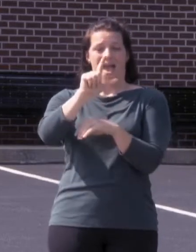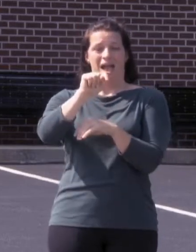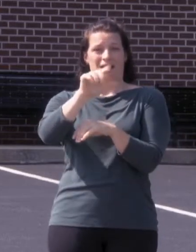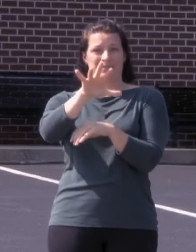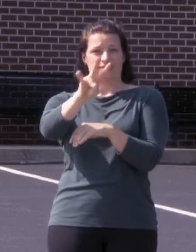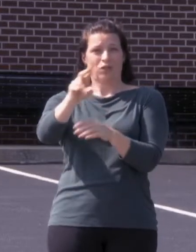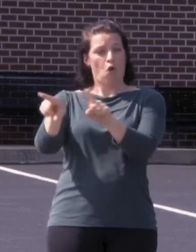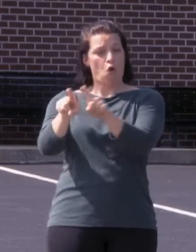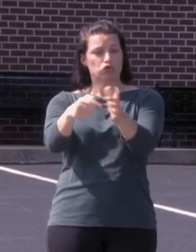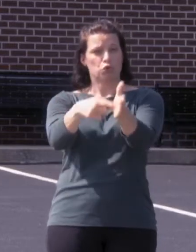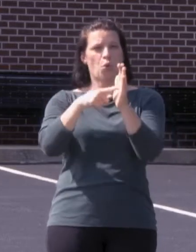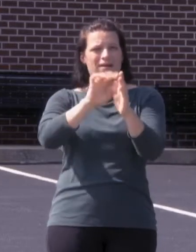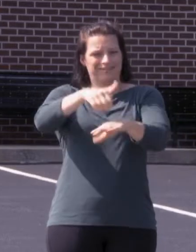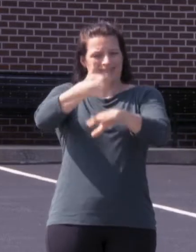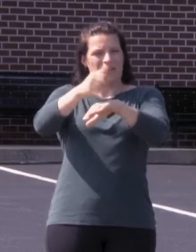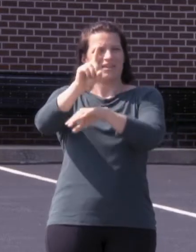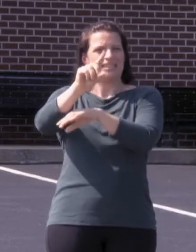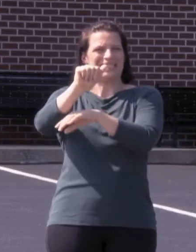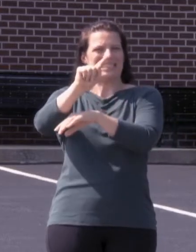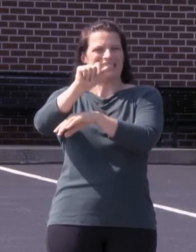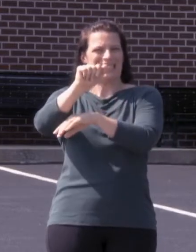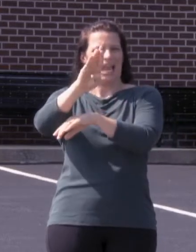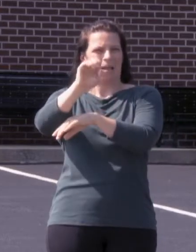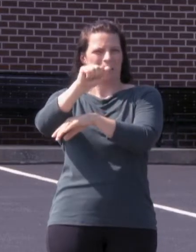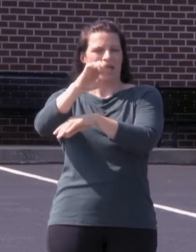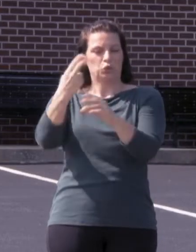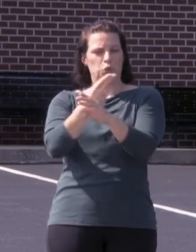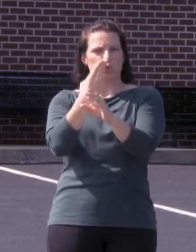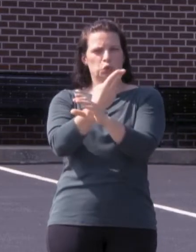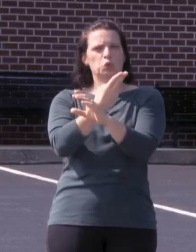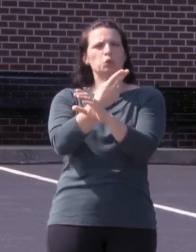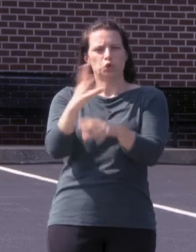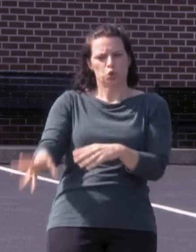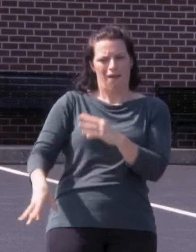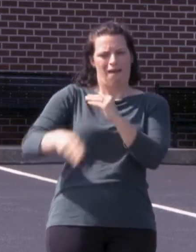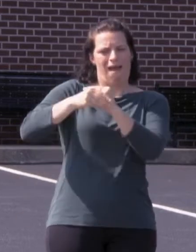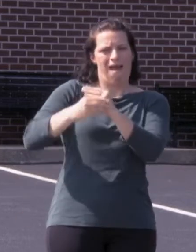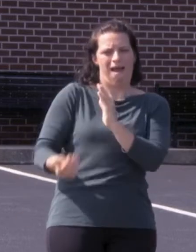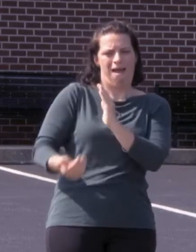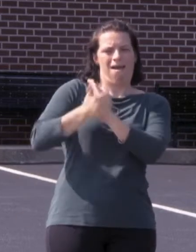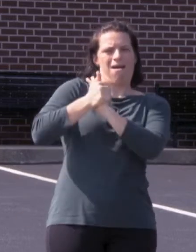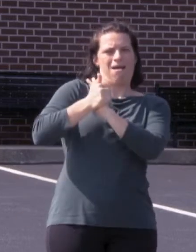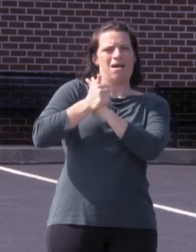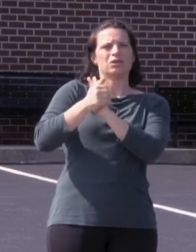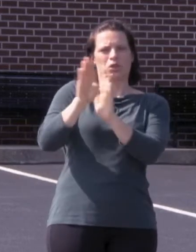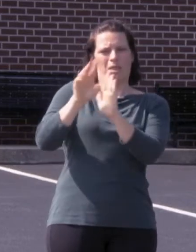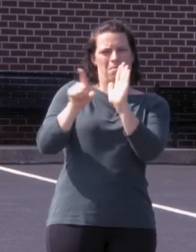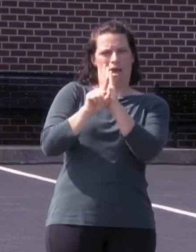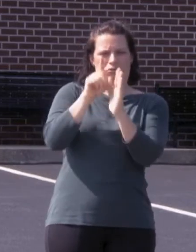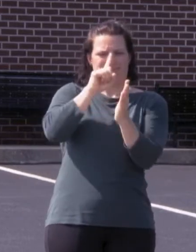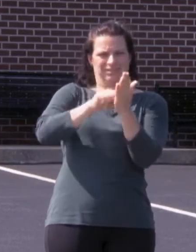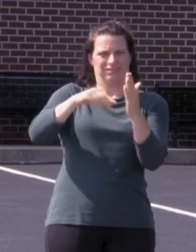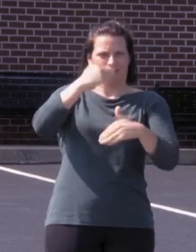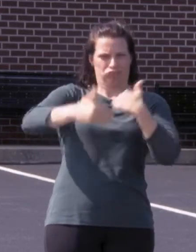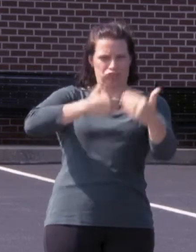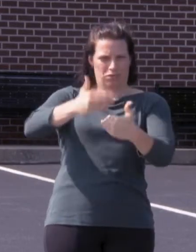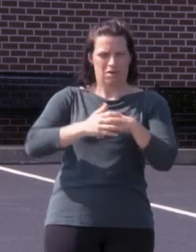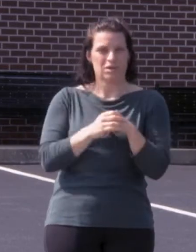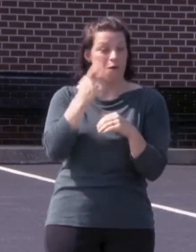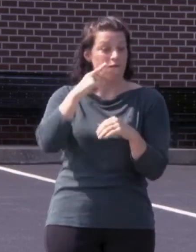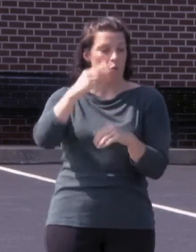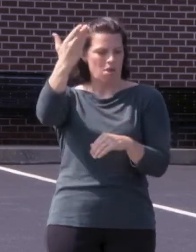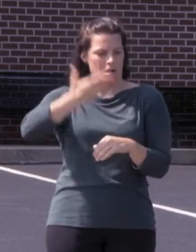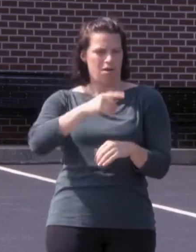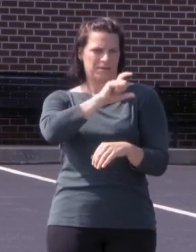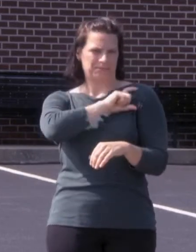also required the creation of a database that will be used to augment the enhanced background investigation process for the hiring